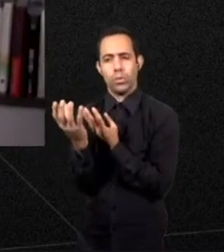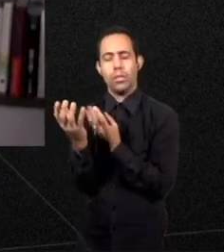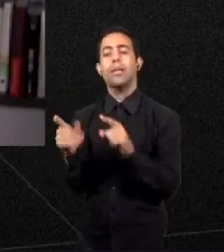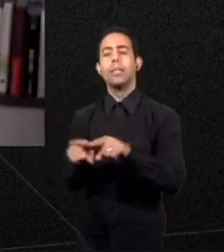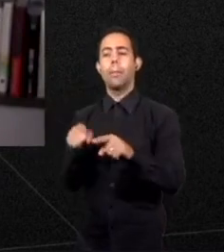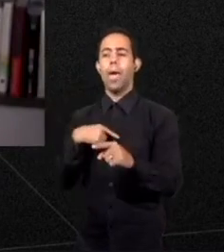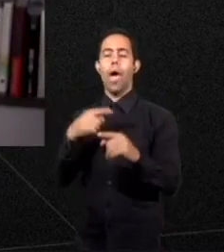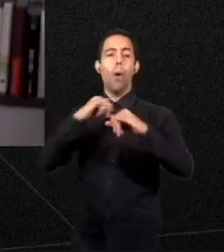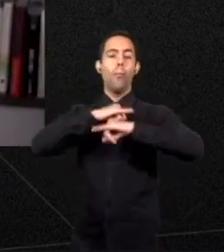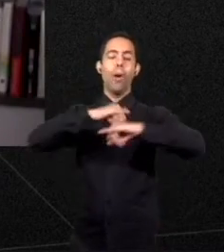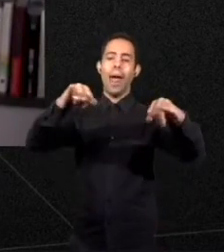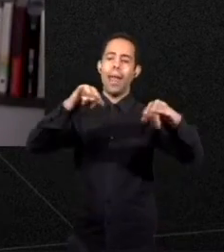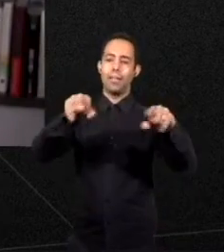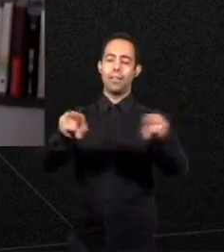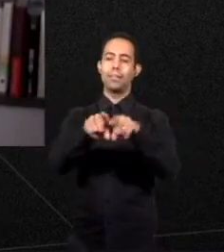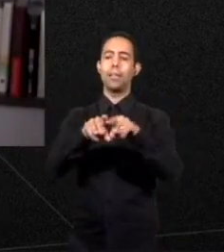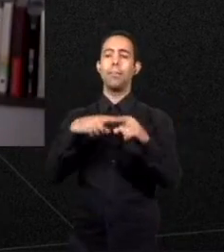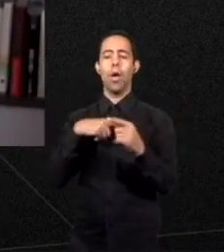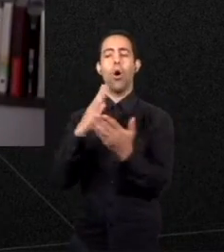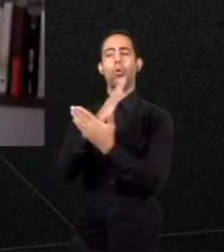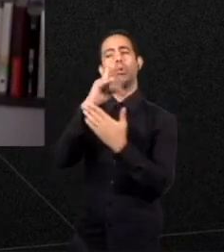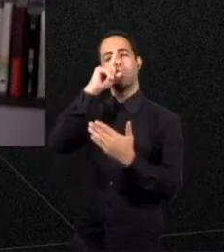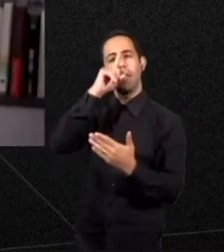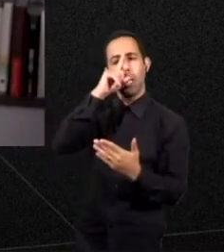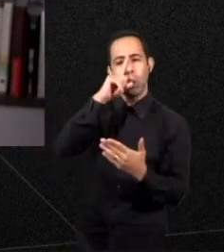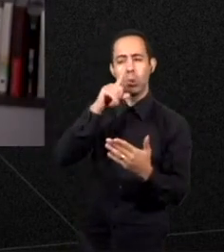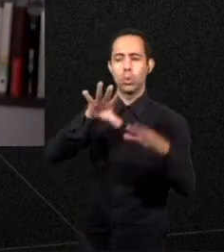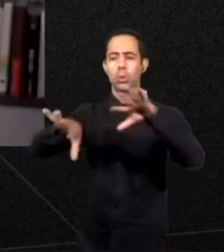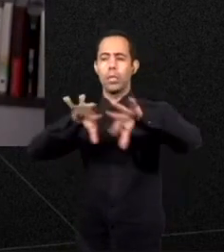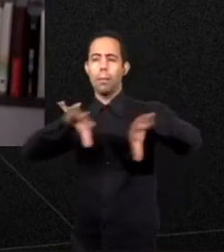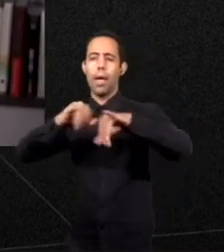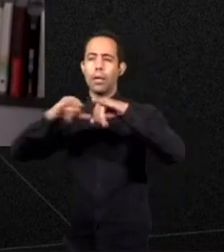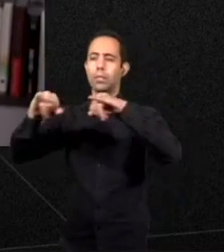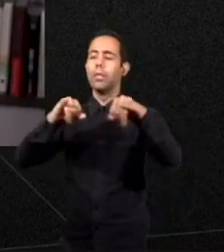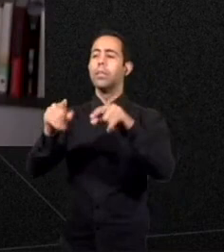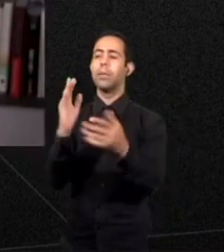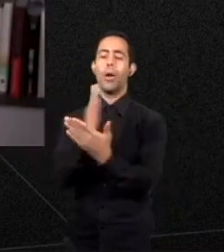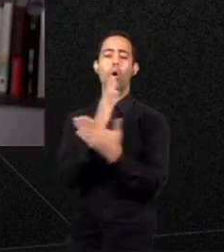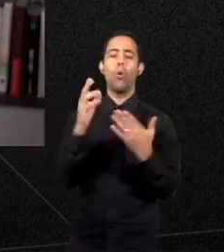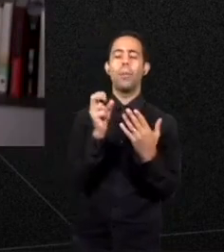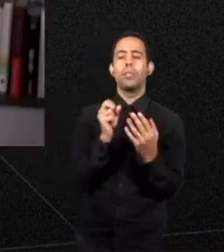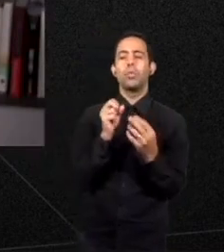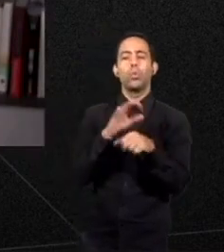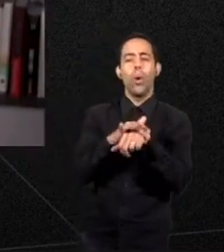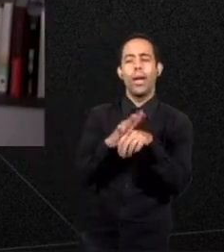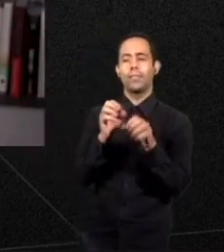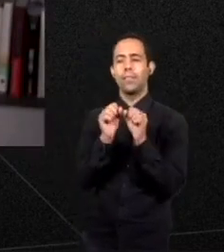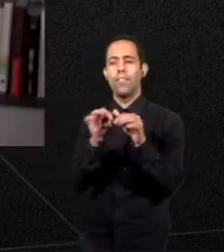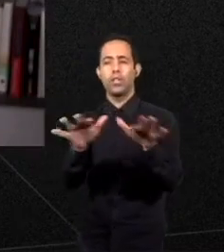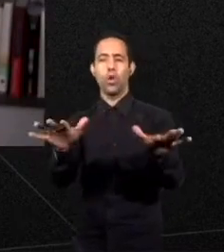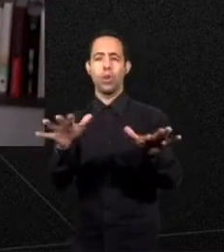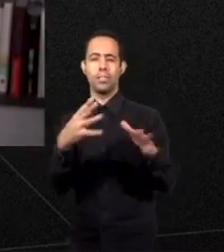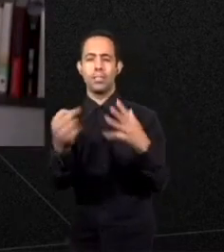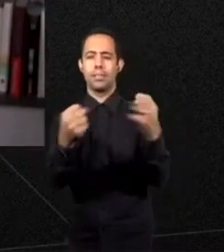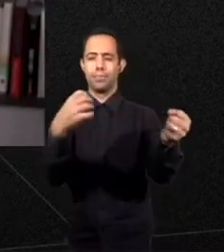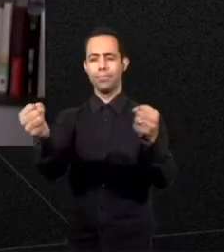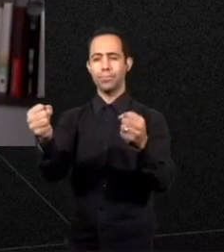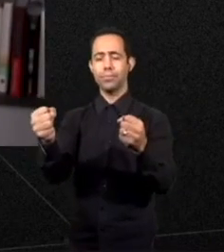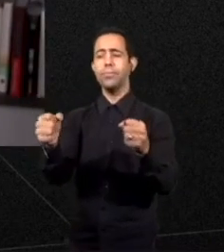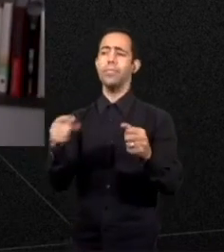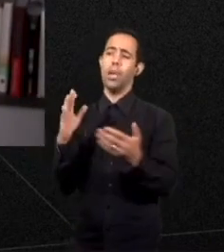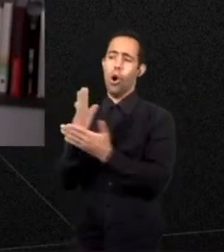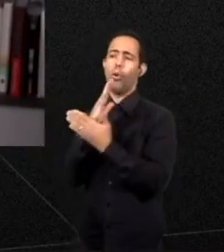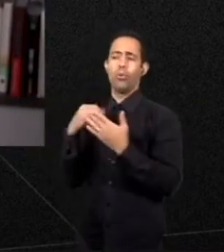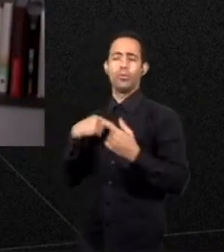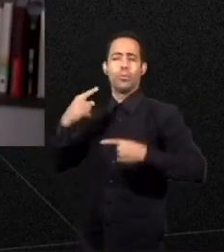dangers and the spread of new infectious diseases. Otherwise, the politicians may not make the right